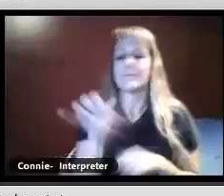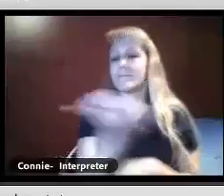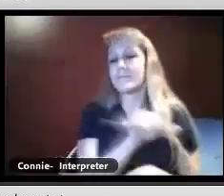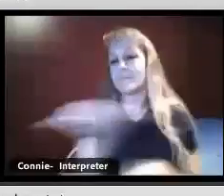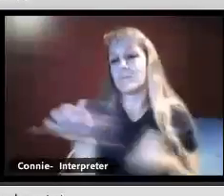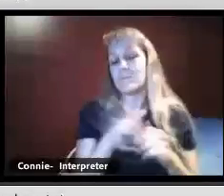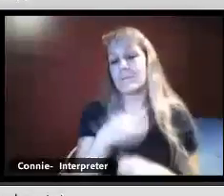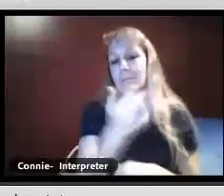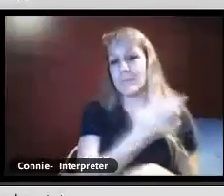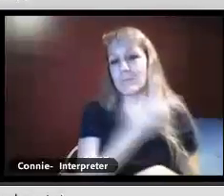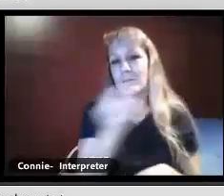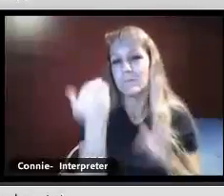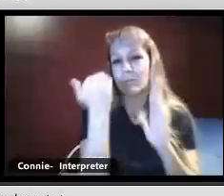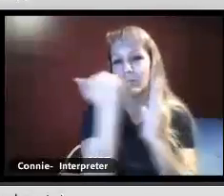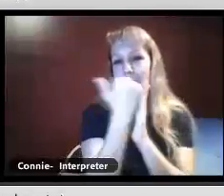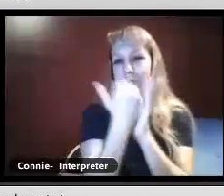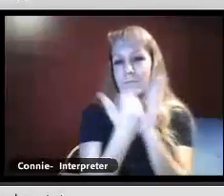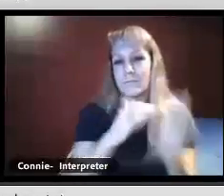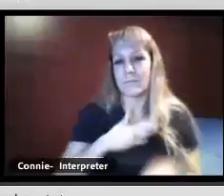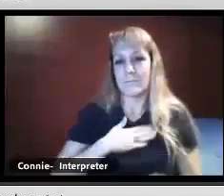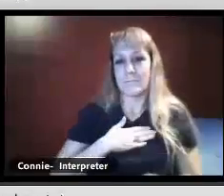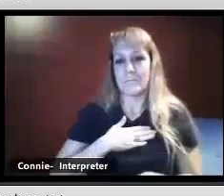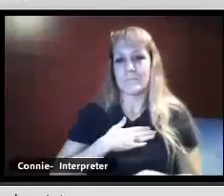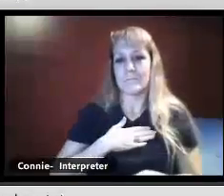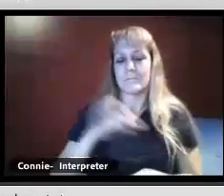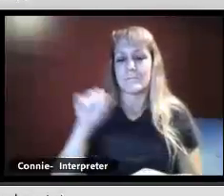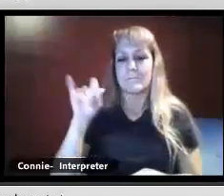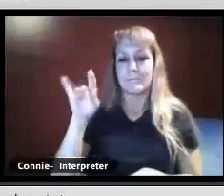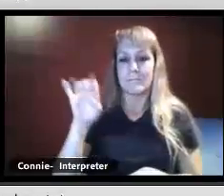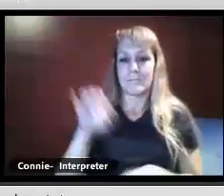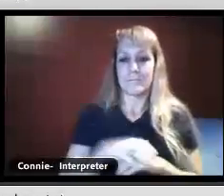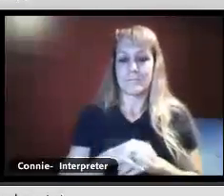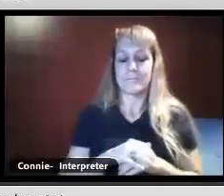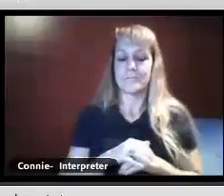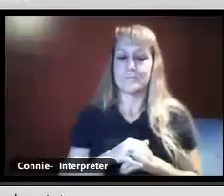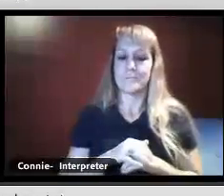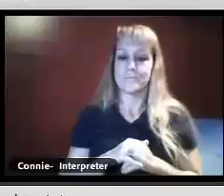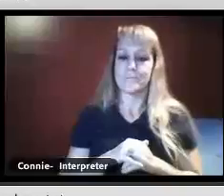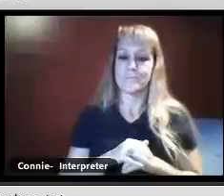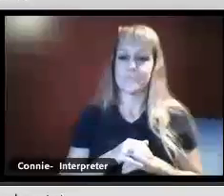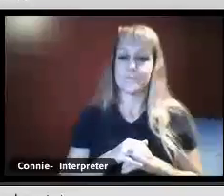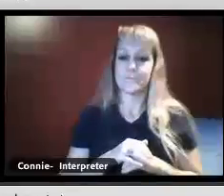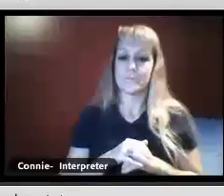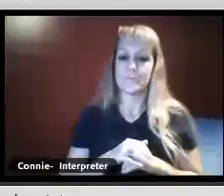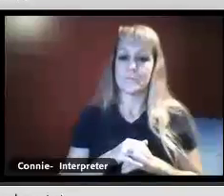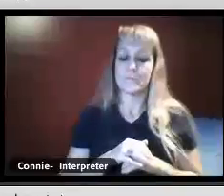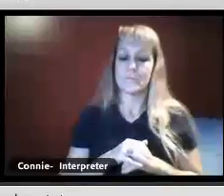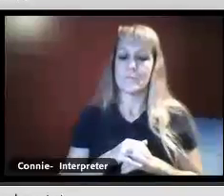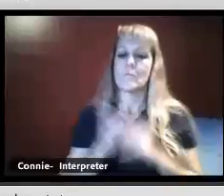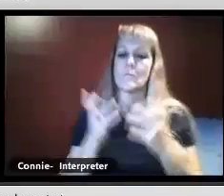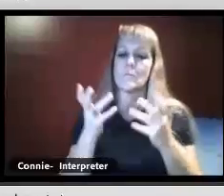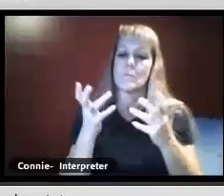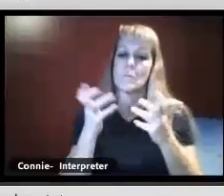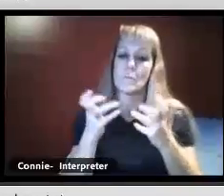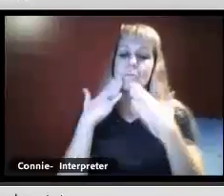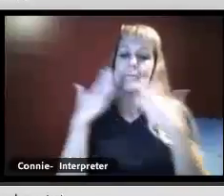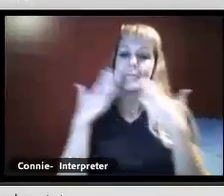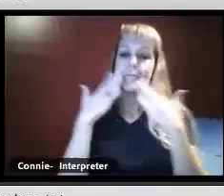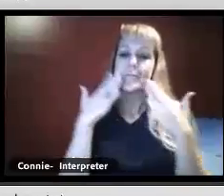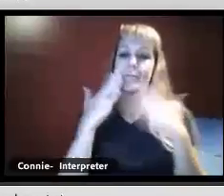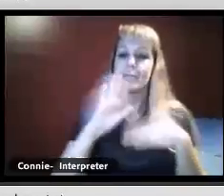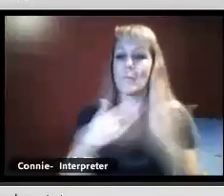resources that I presented for SWFLN's DigiRef Academy. In closing, I'd like to thank